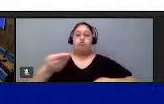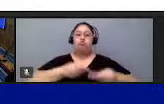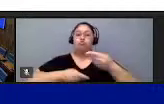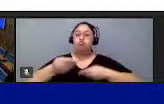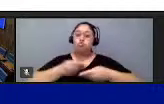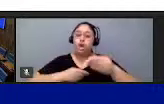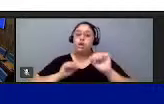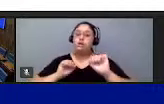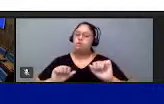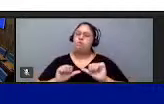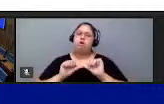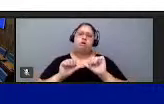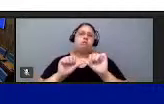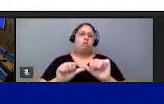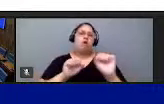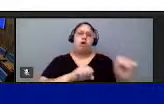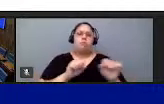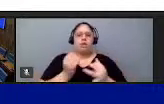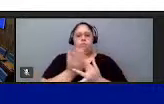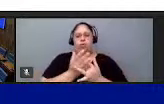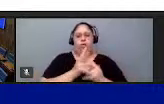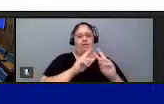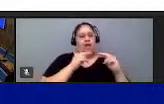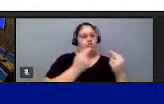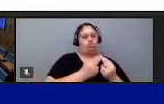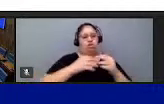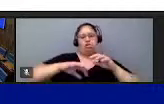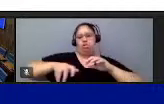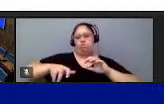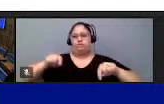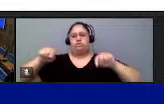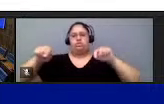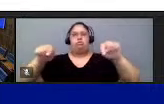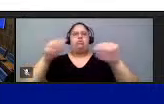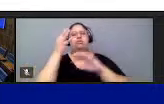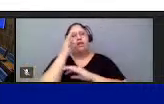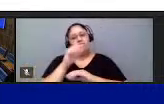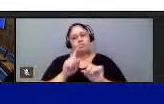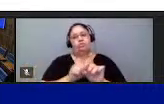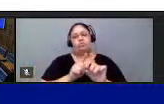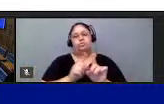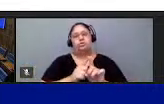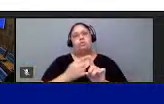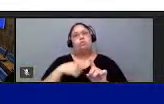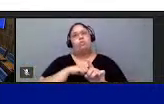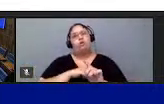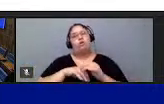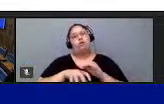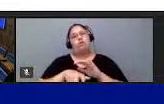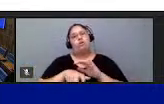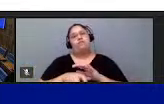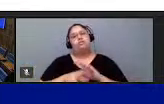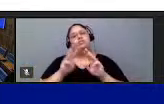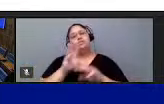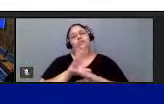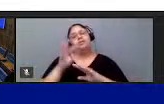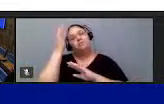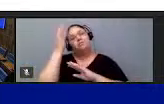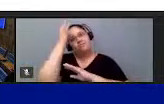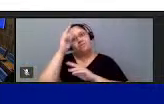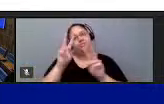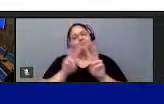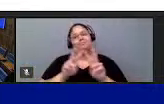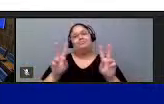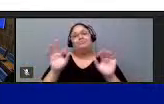concurrent competency between the national and provincial spheres of government and so as a province and as the Western Cape government it's very